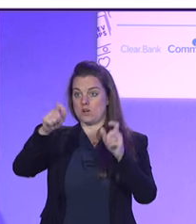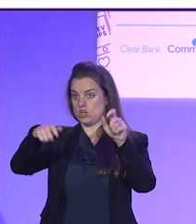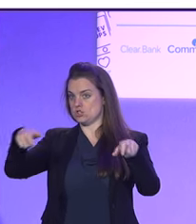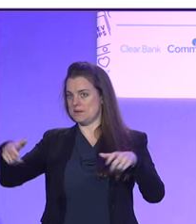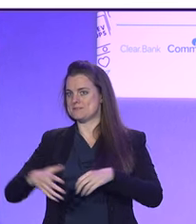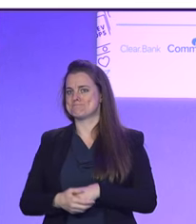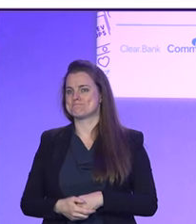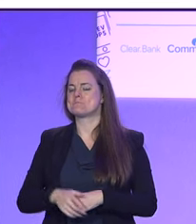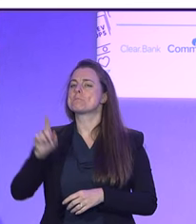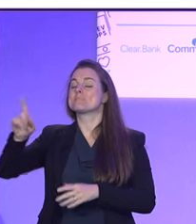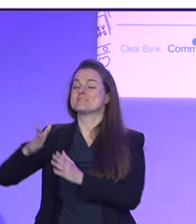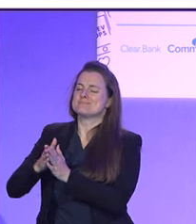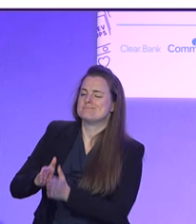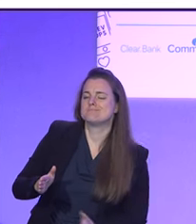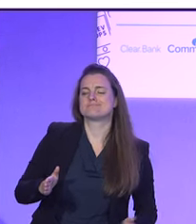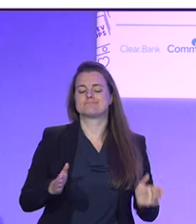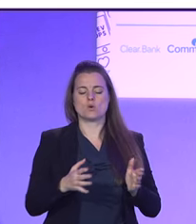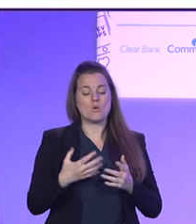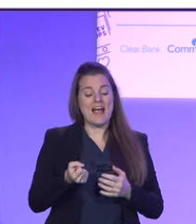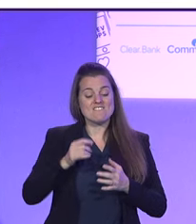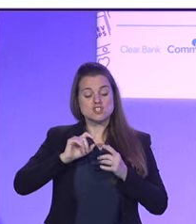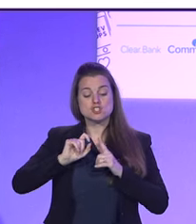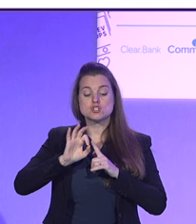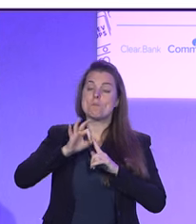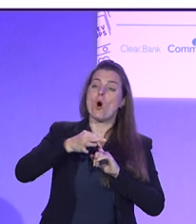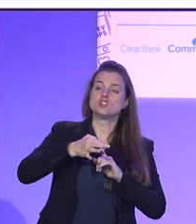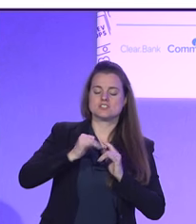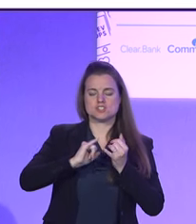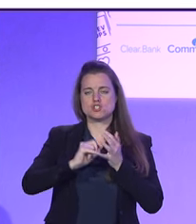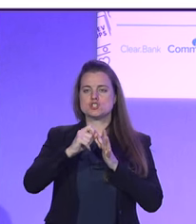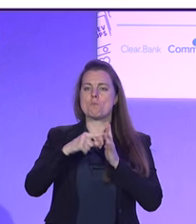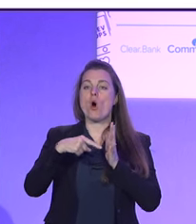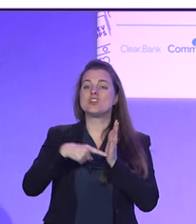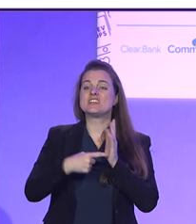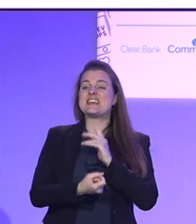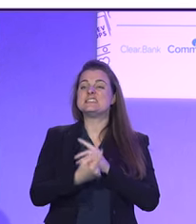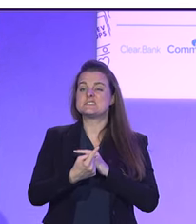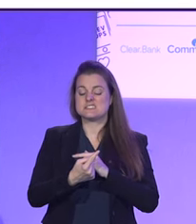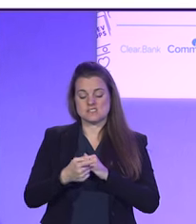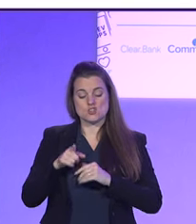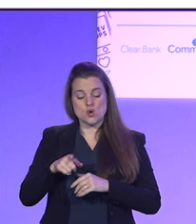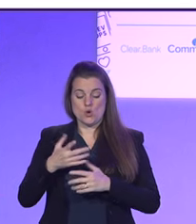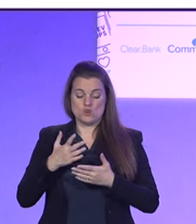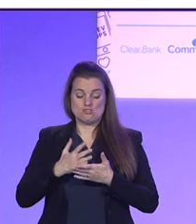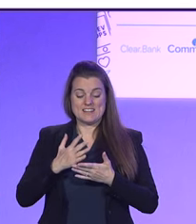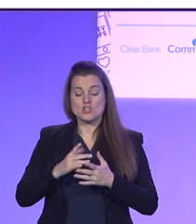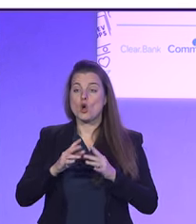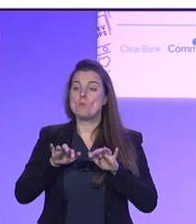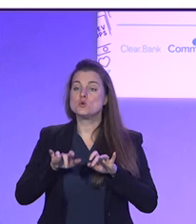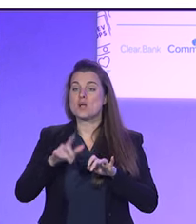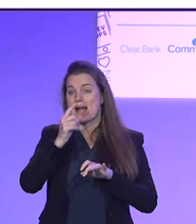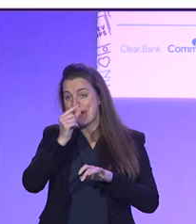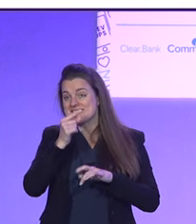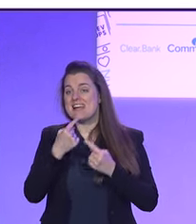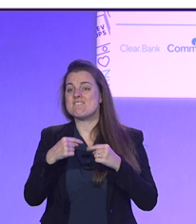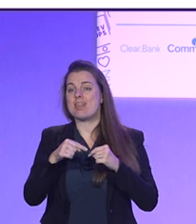At the other end of the spectrum, we have spot instances. So spot instances are just spare compute capacity that is available at a